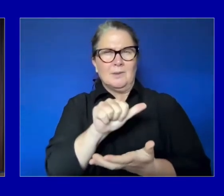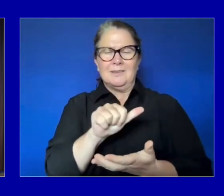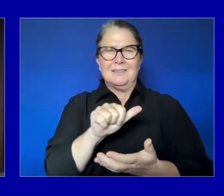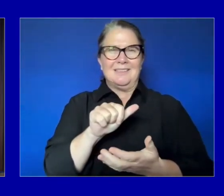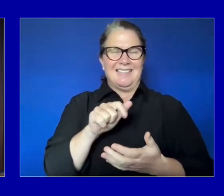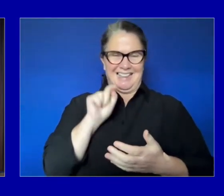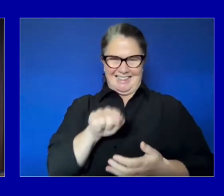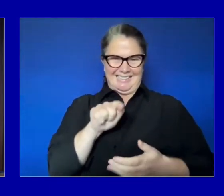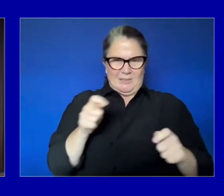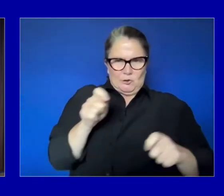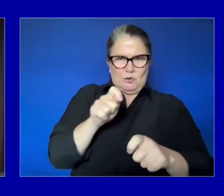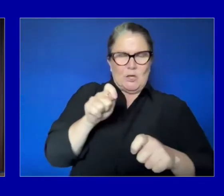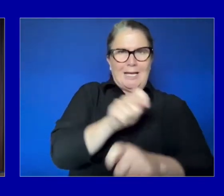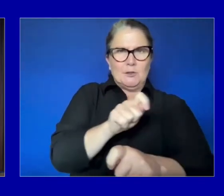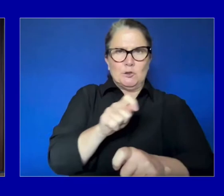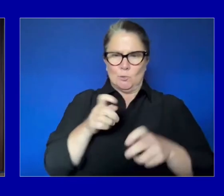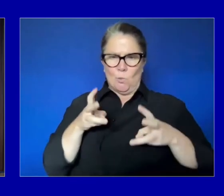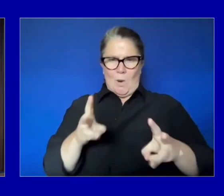our plants, really.